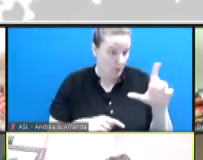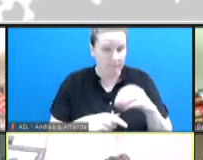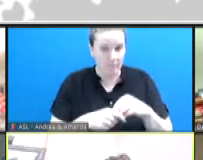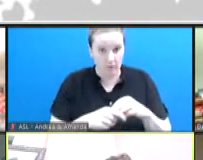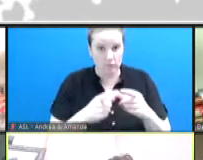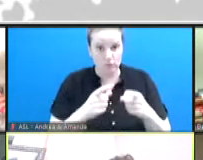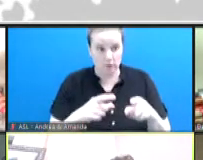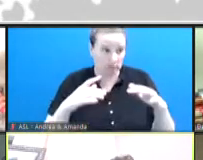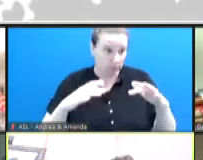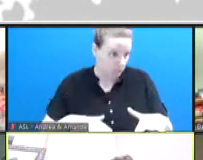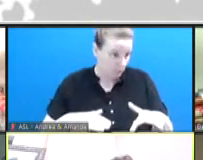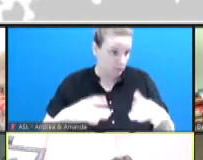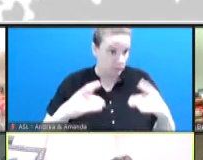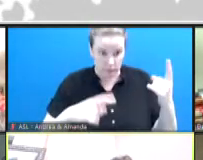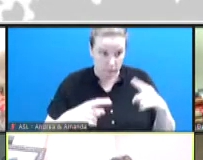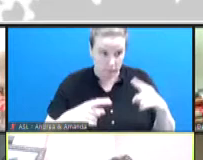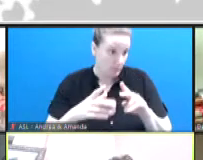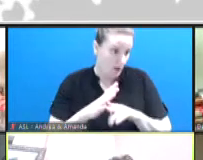agreement and policy